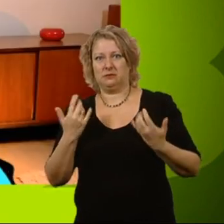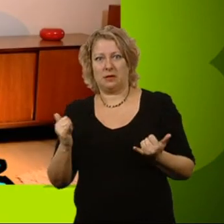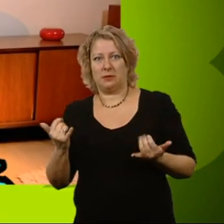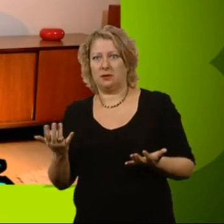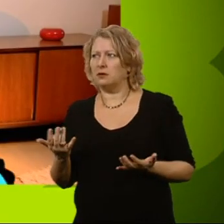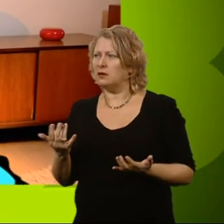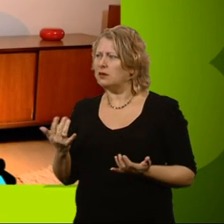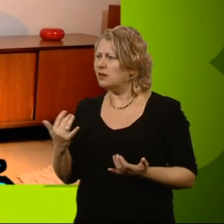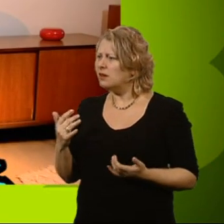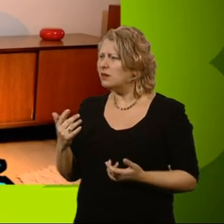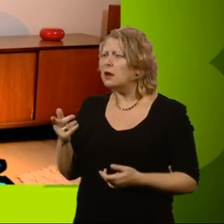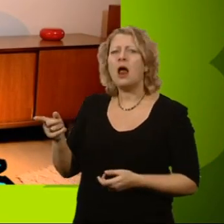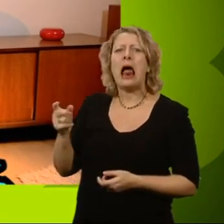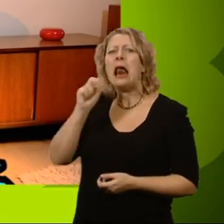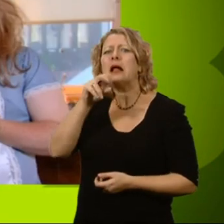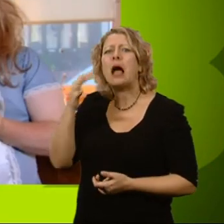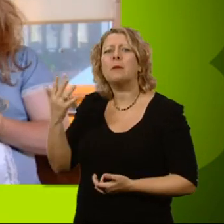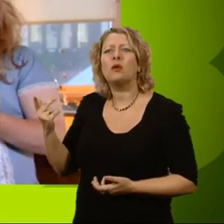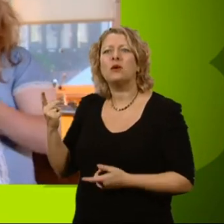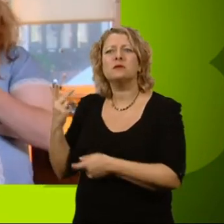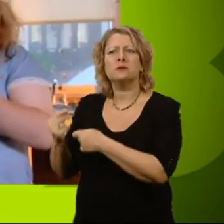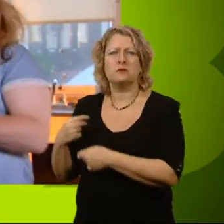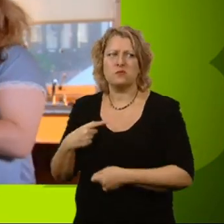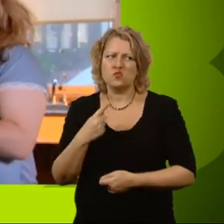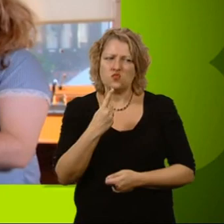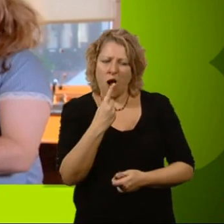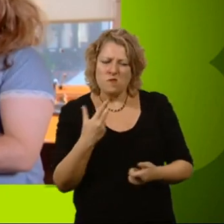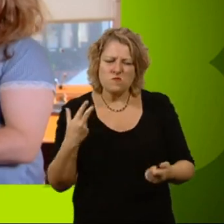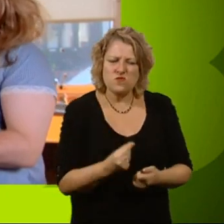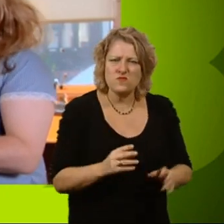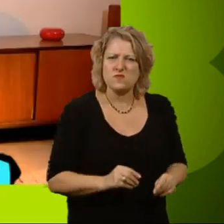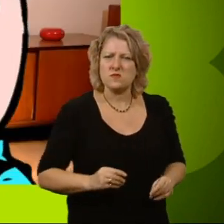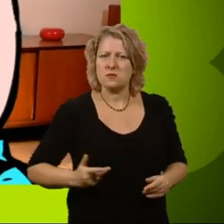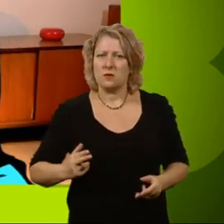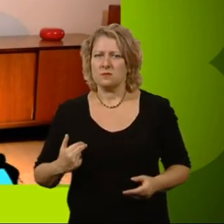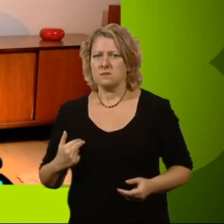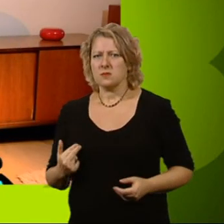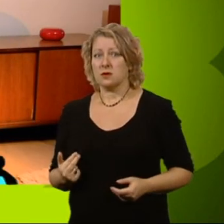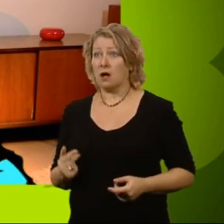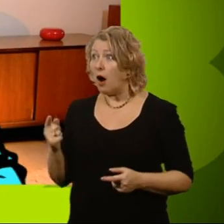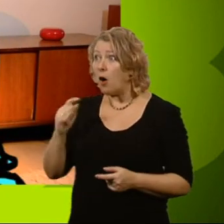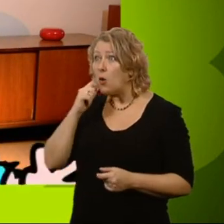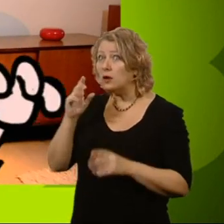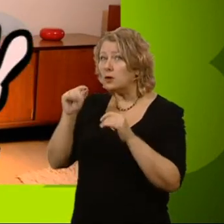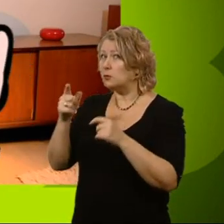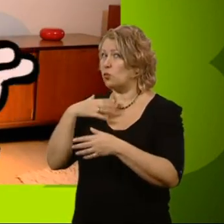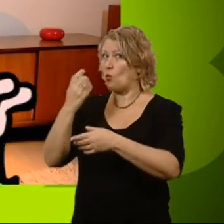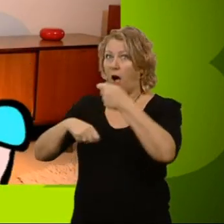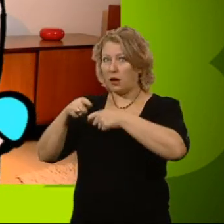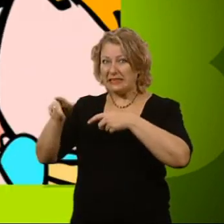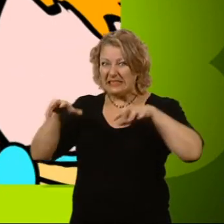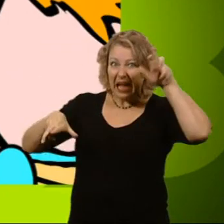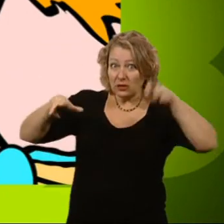How many injections is the lizard getting? One big one, hopefully. No! Is one of them to stop you turning into